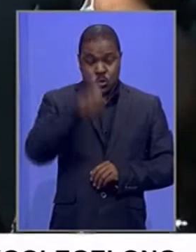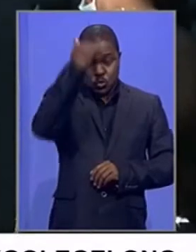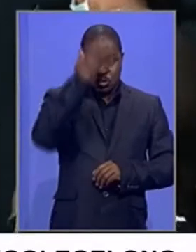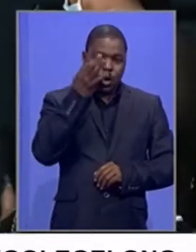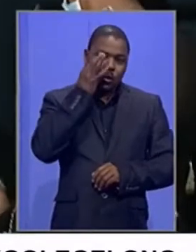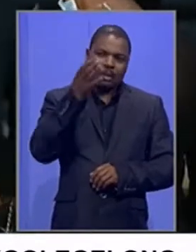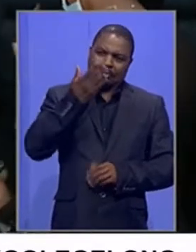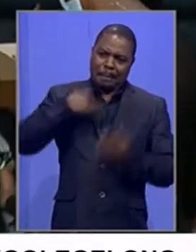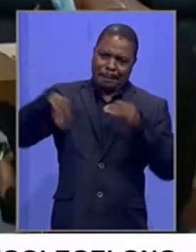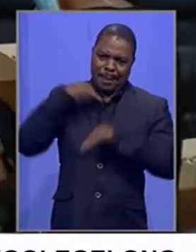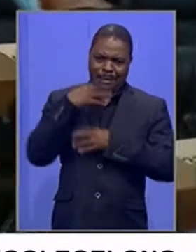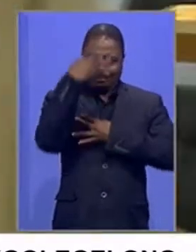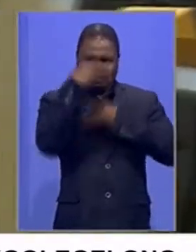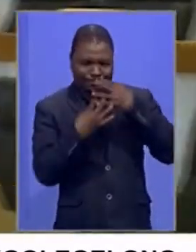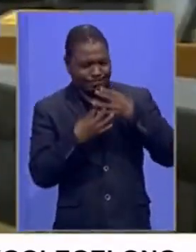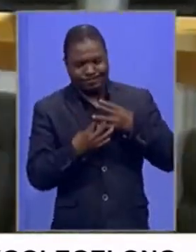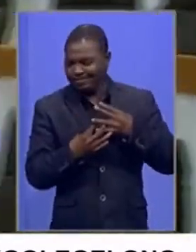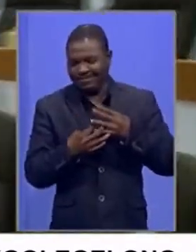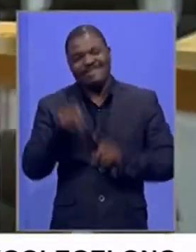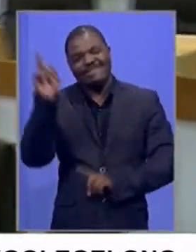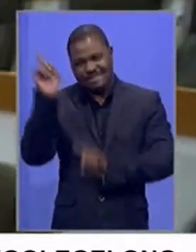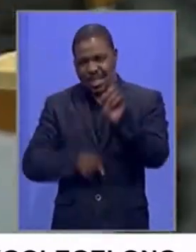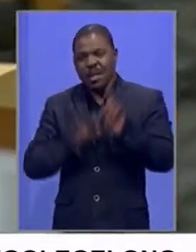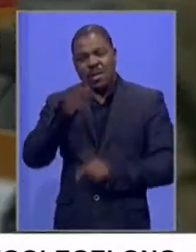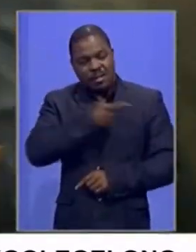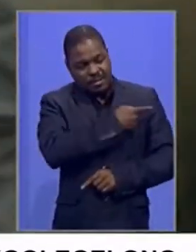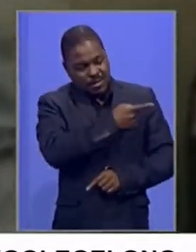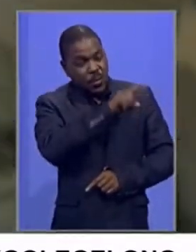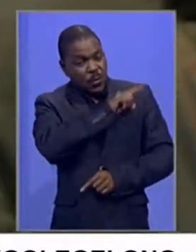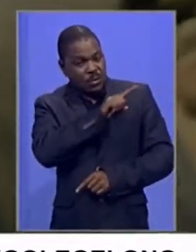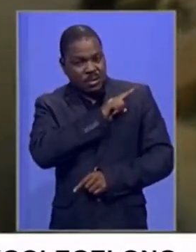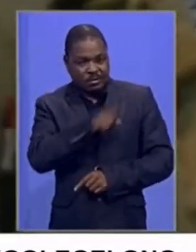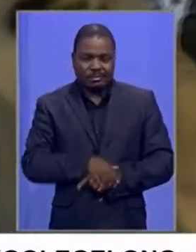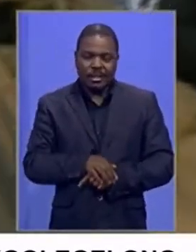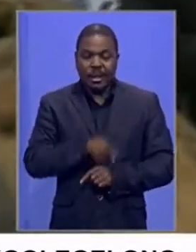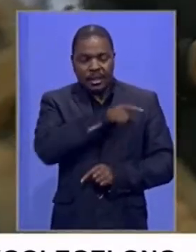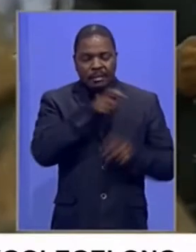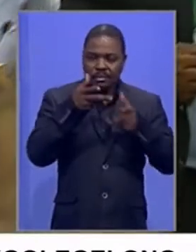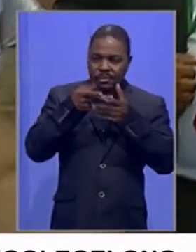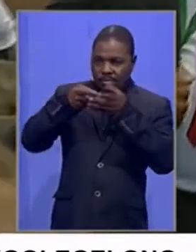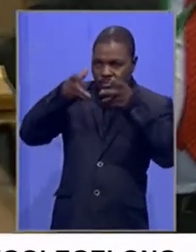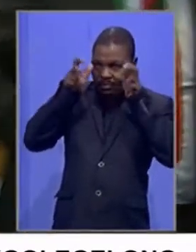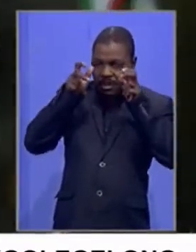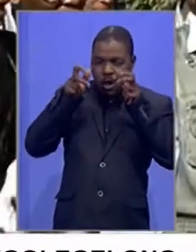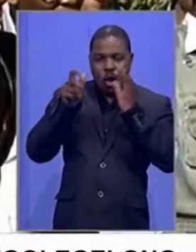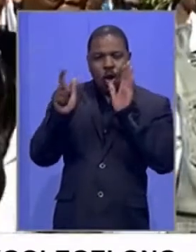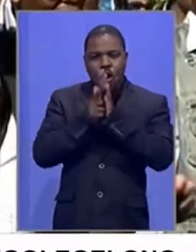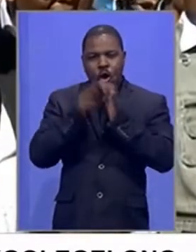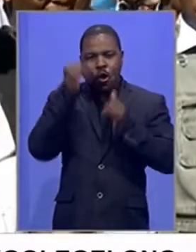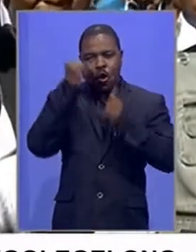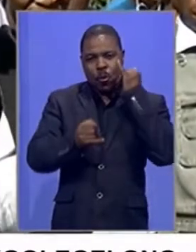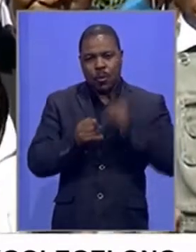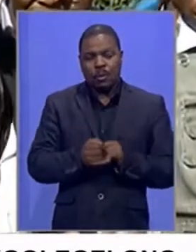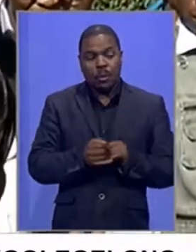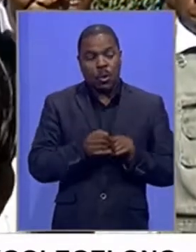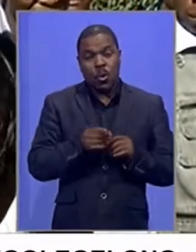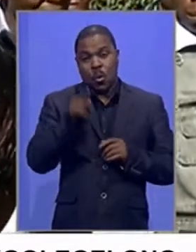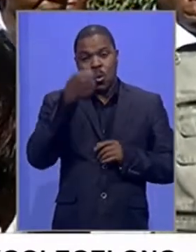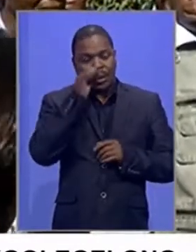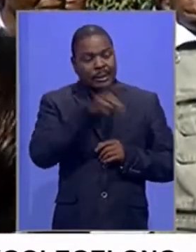mo busetsa kwa kgolegelong a tlile go itaya sefolletse kantlha ya tlhaloso e fosagetseng ya molao. A re DA le Helen